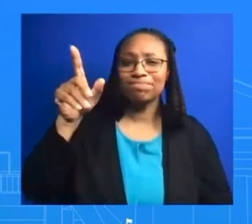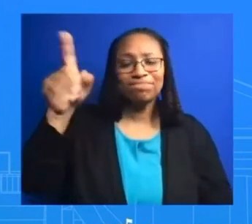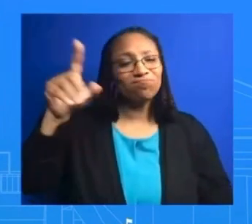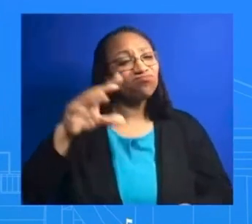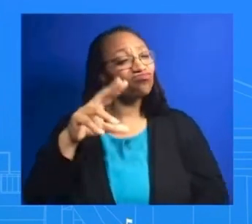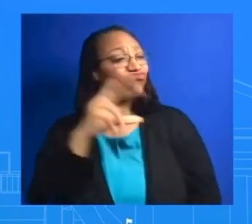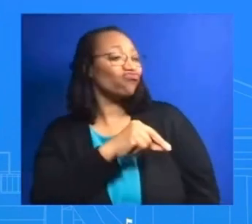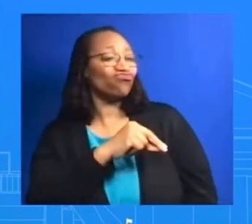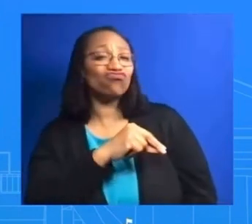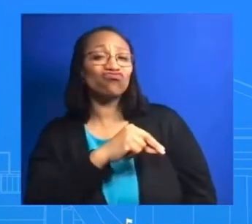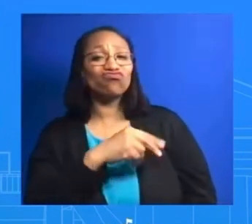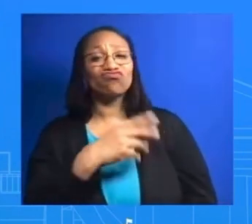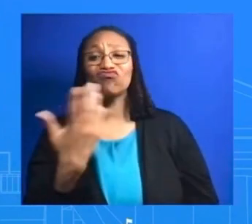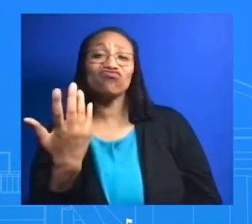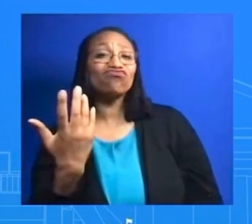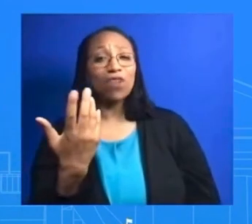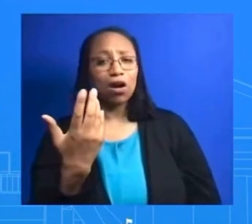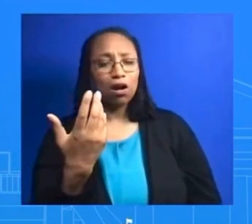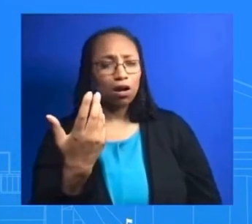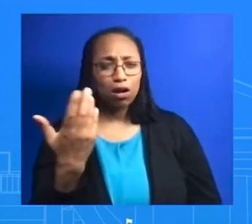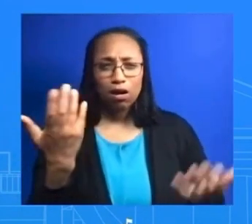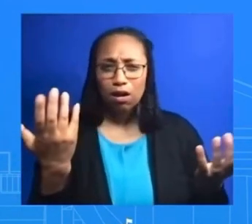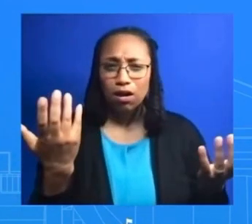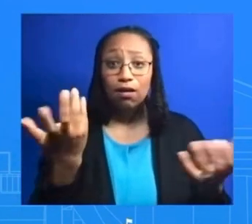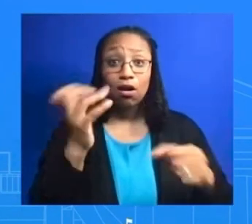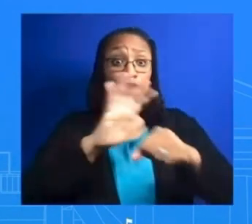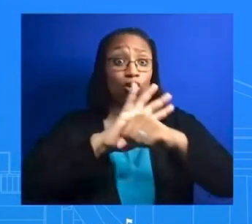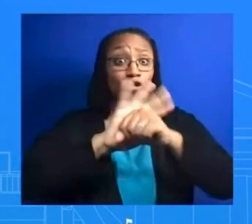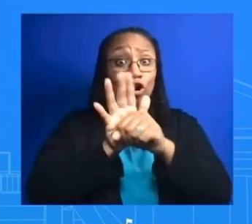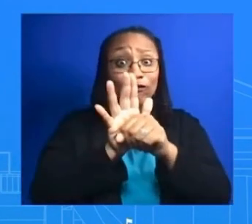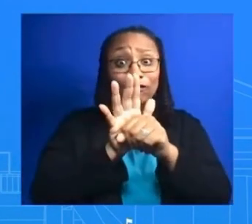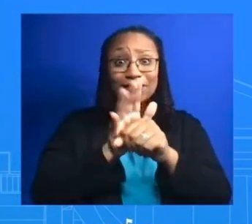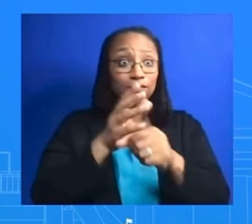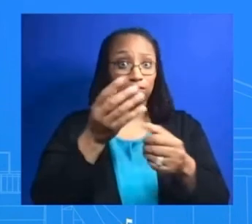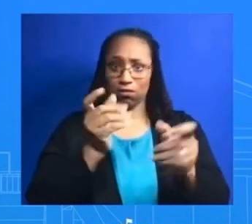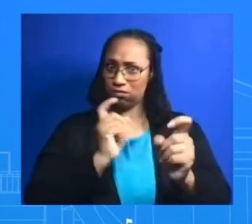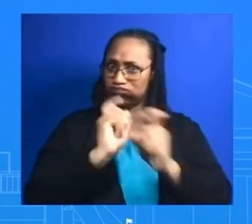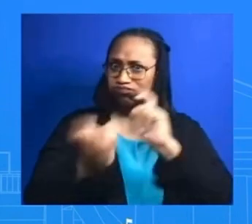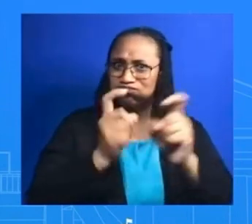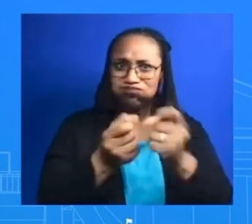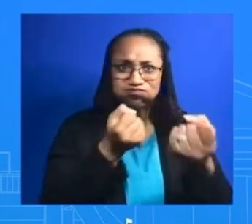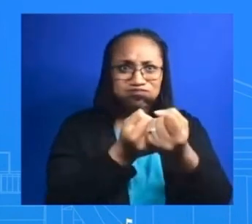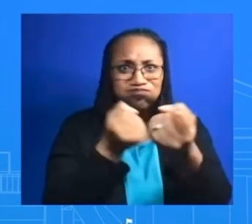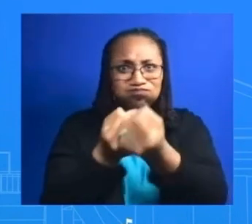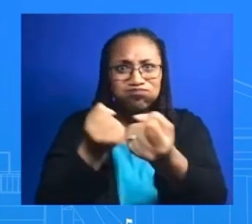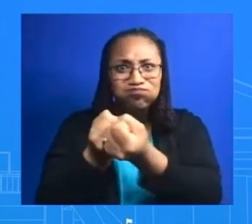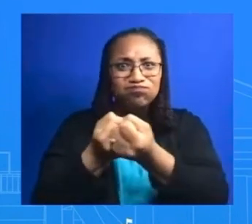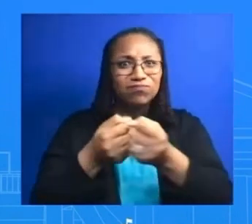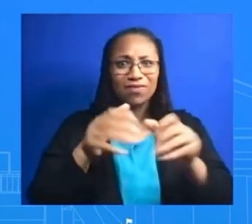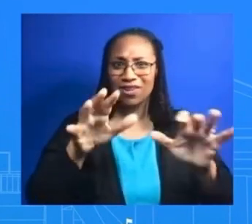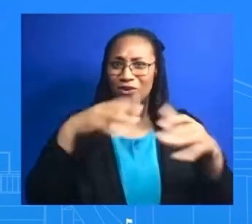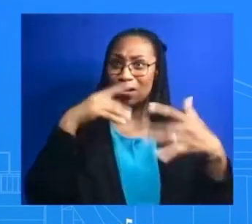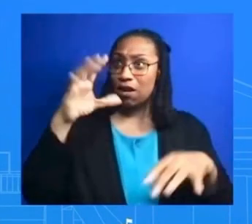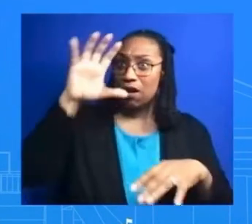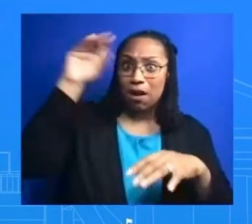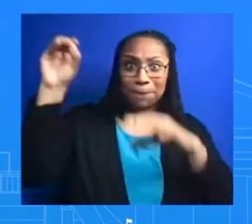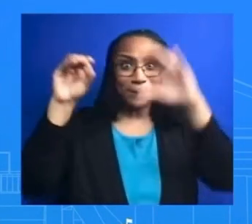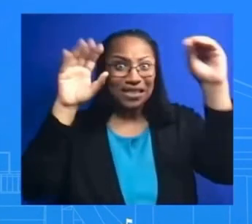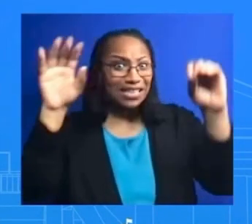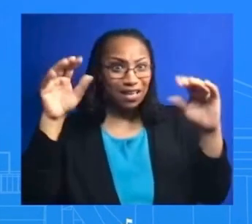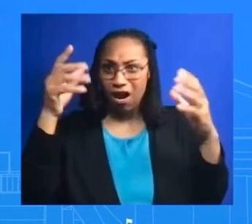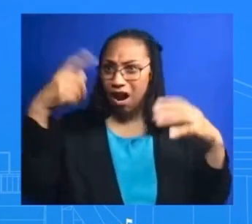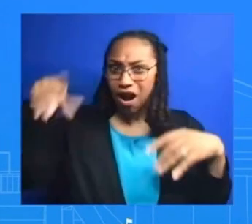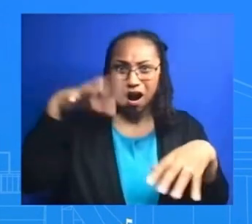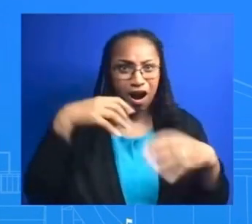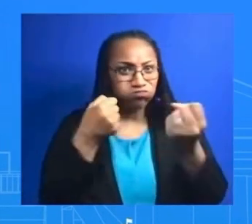cuts to big corporations and the super wealthy. And many had no problems accepting millions of dollars in forgiven